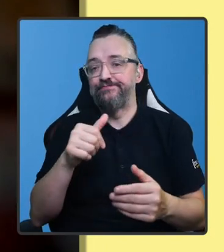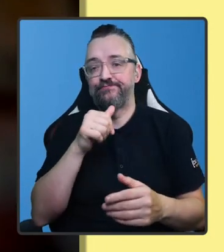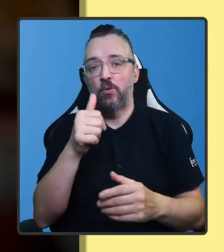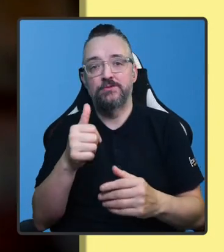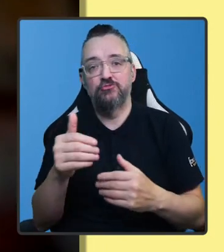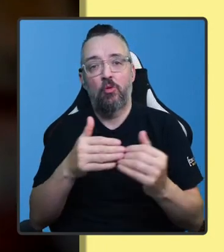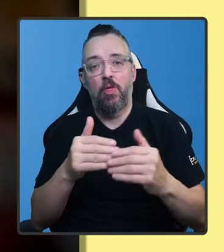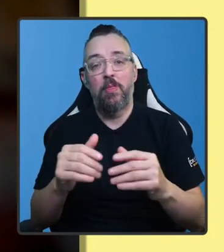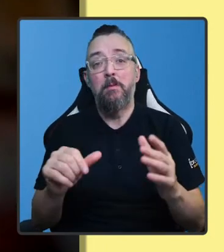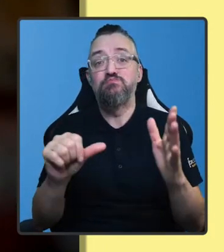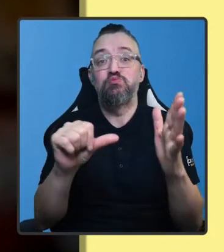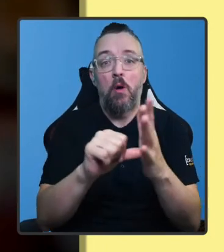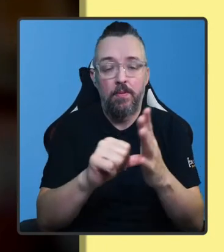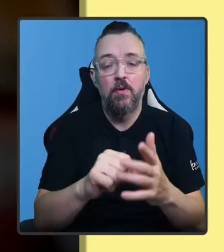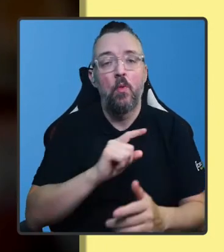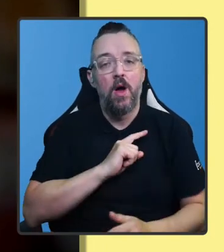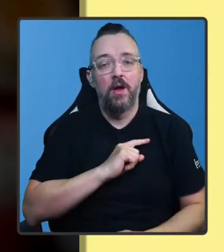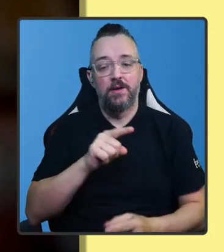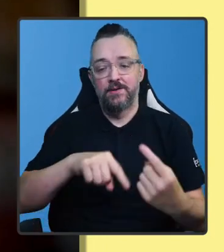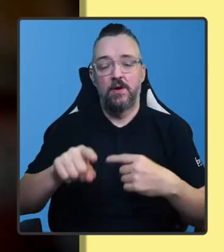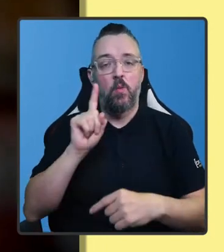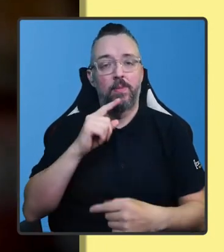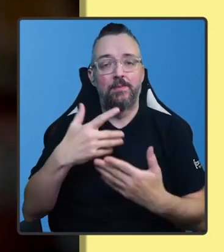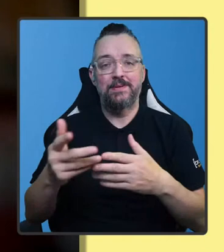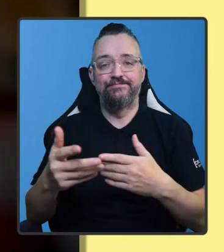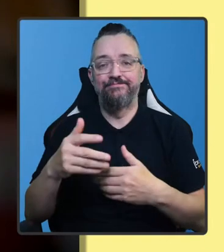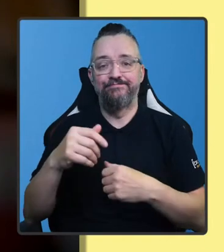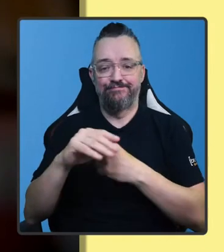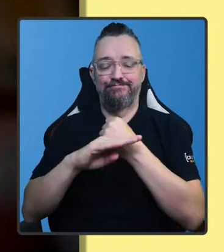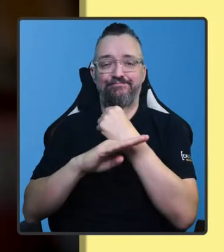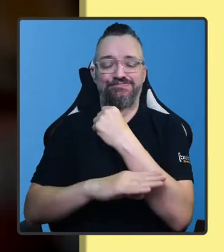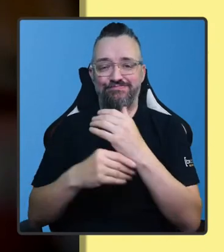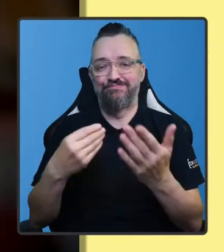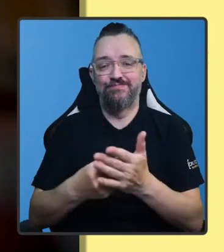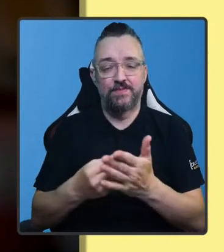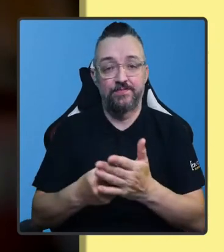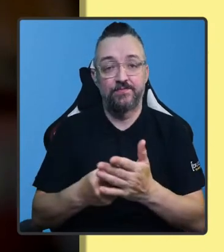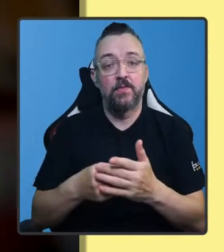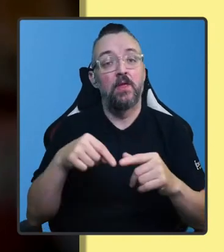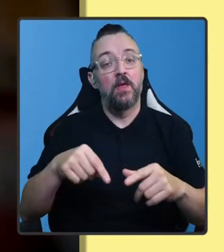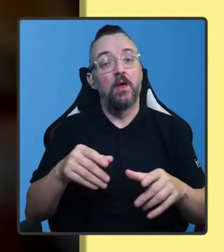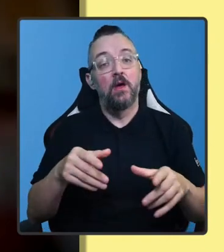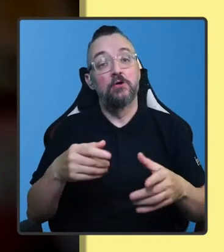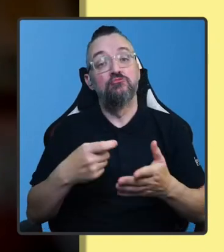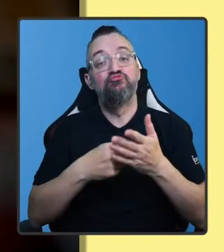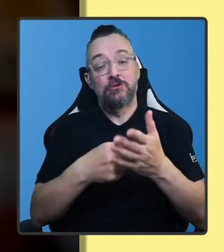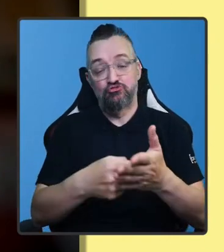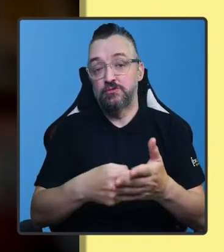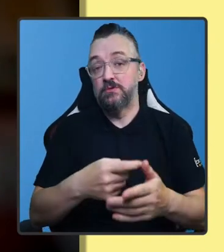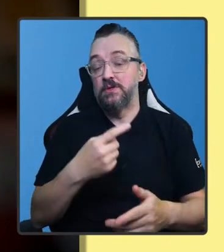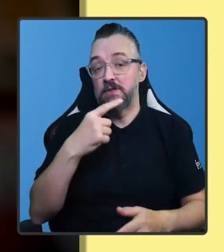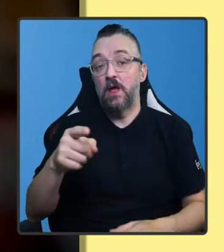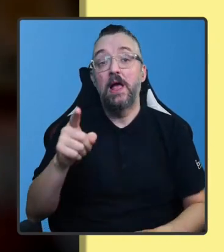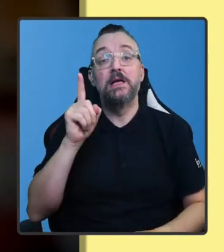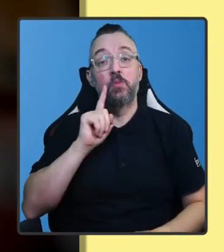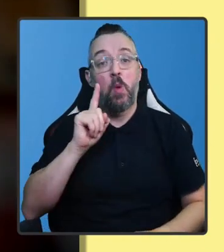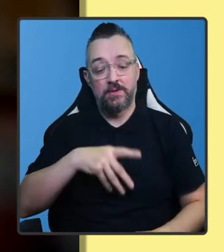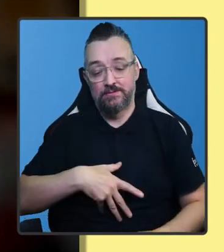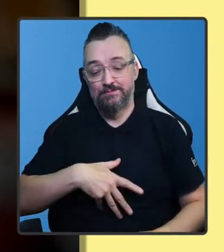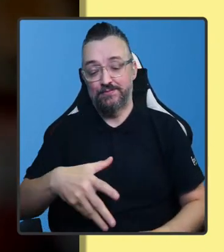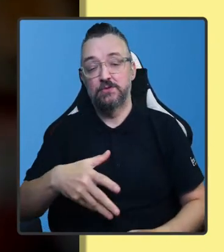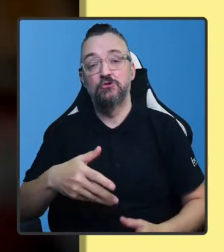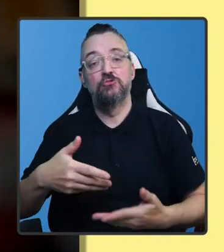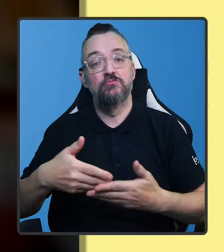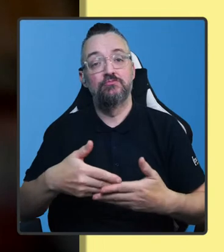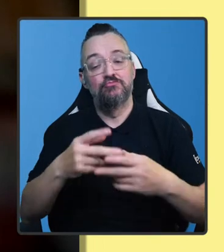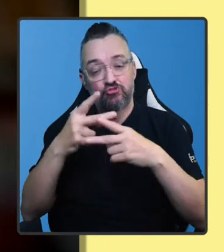poorer. This resolution asks the party to recognise that it is women who bear children, women who mainly